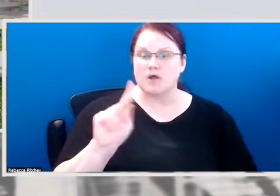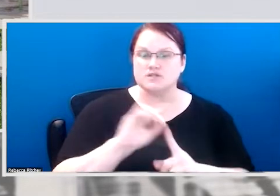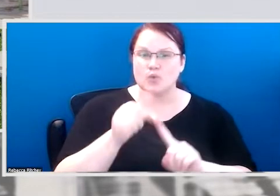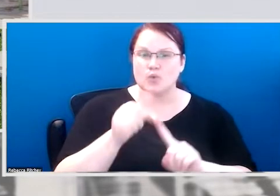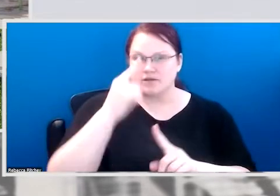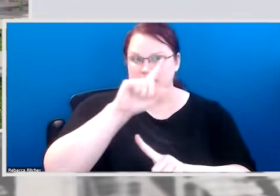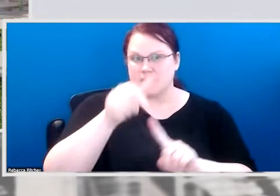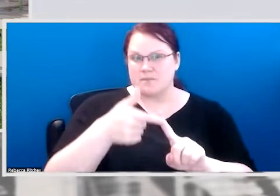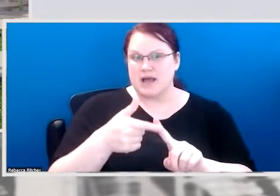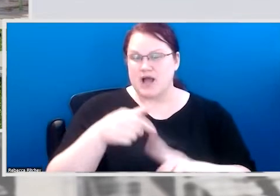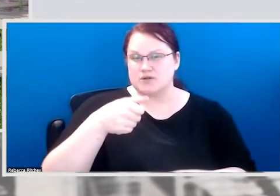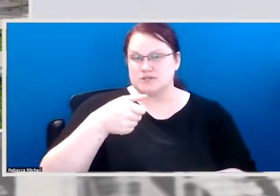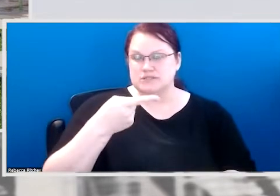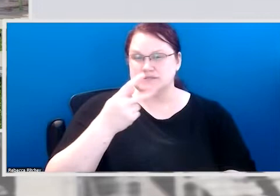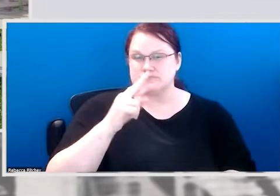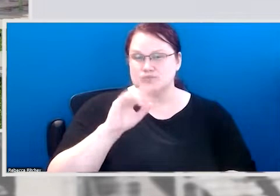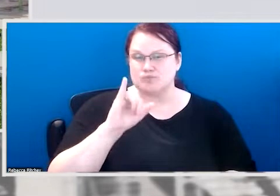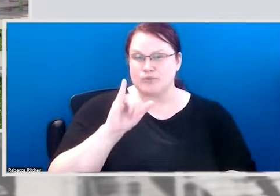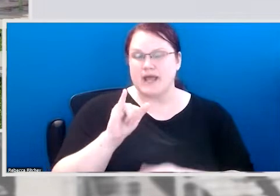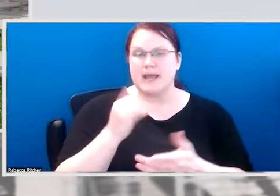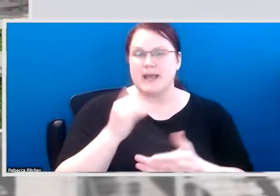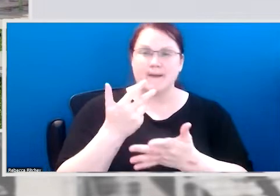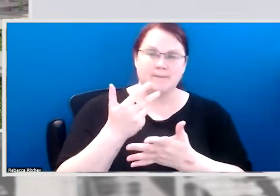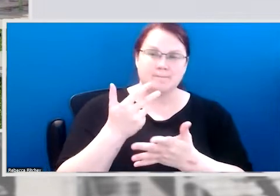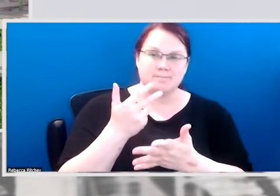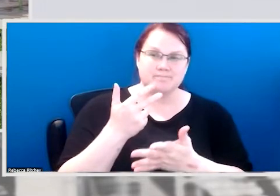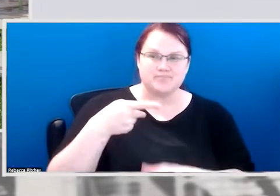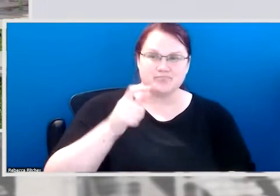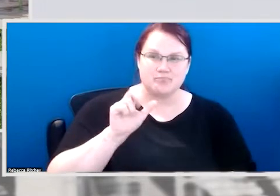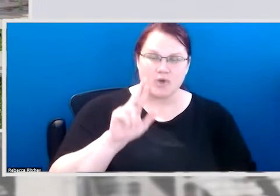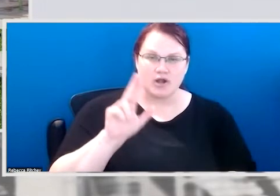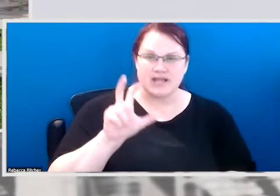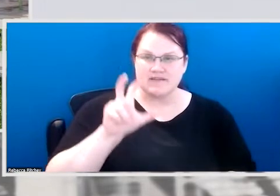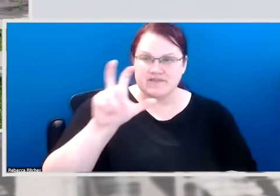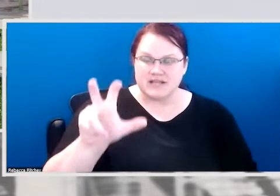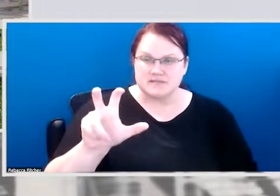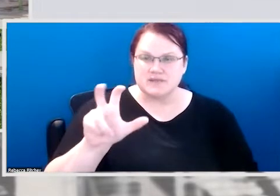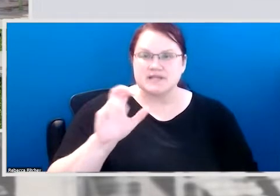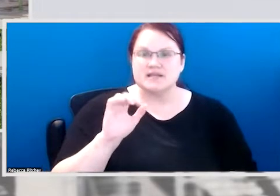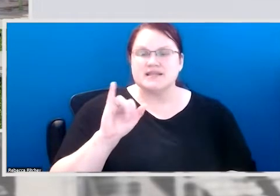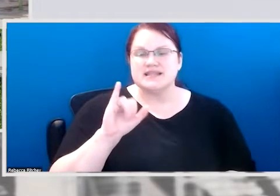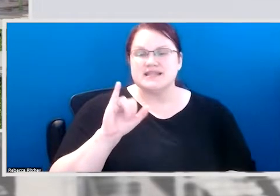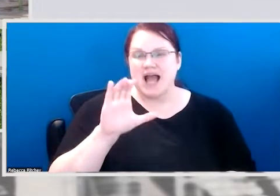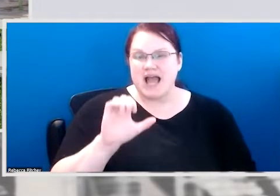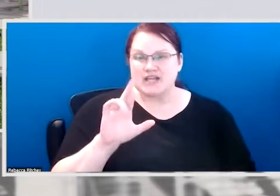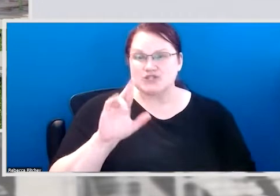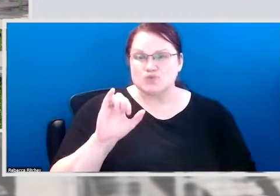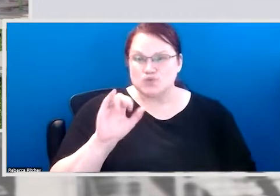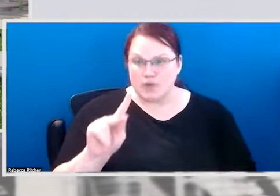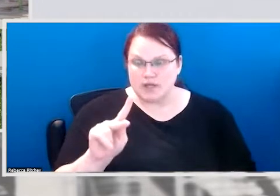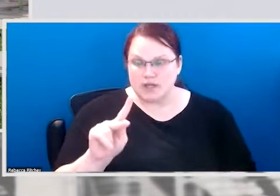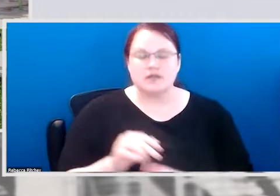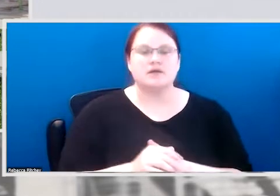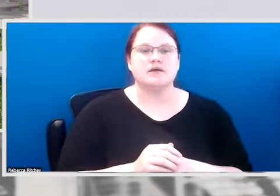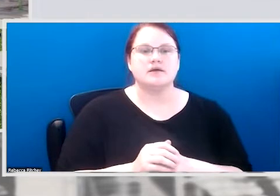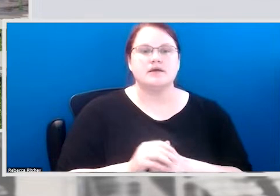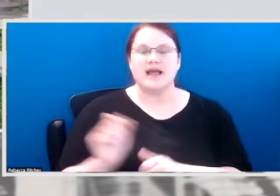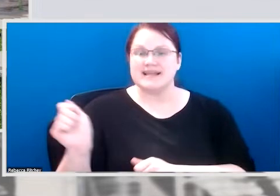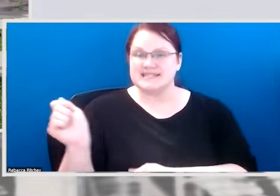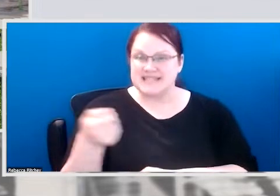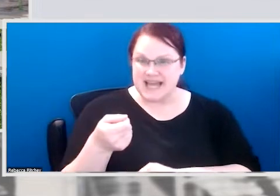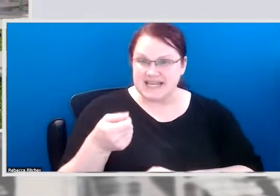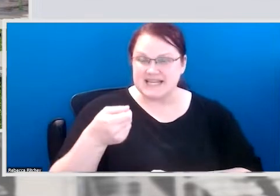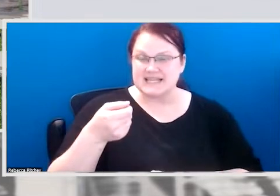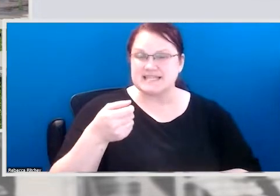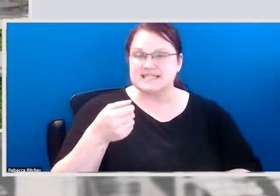things like spray park investments or the Shenley Ice Rink, or even the tennis and